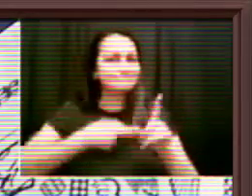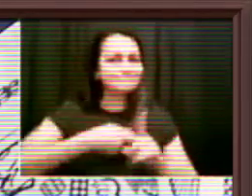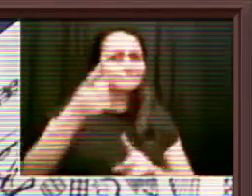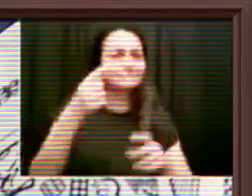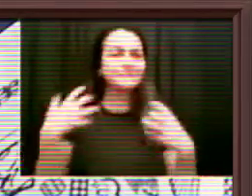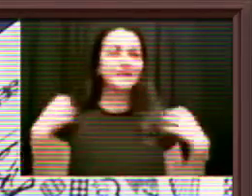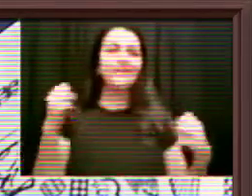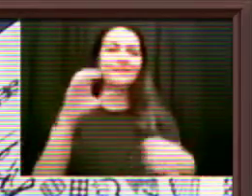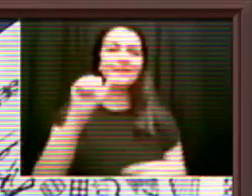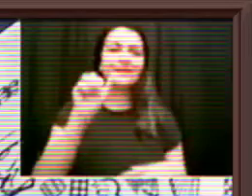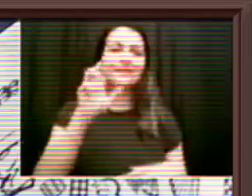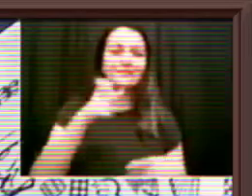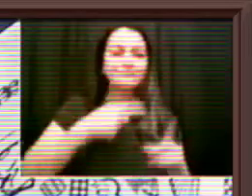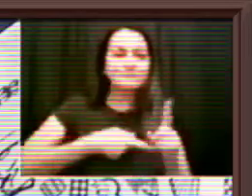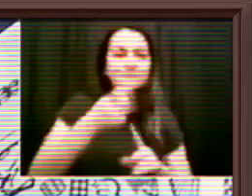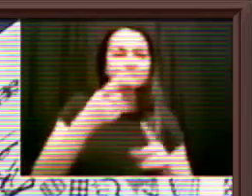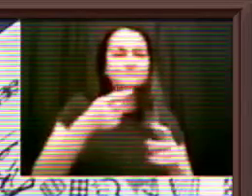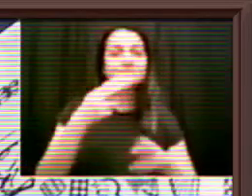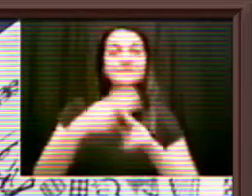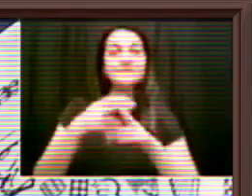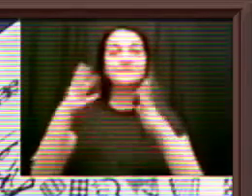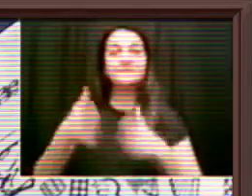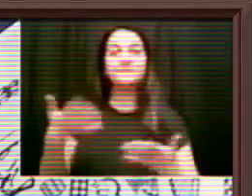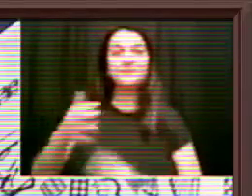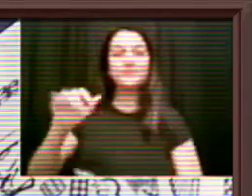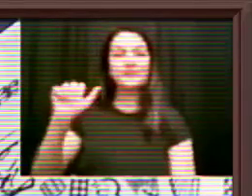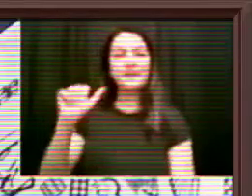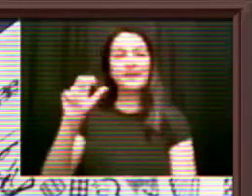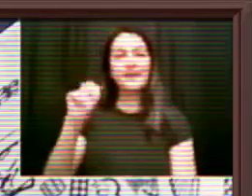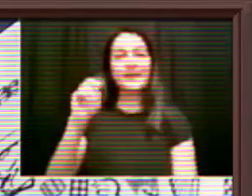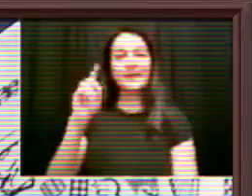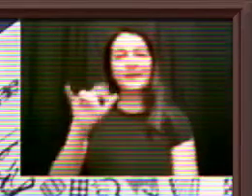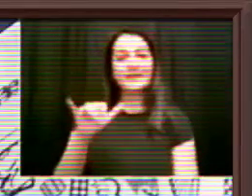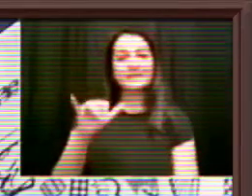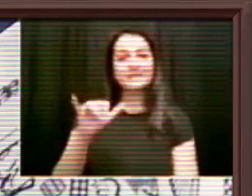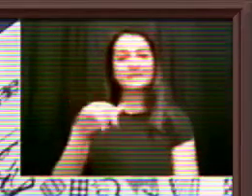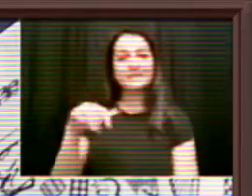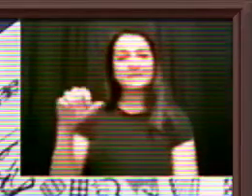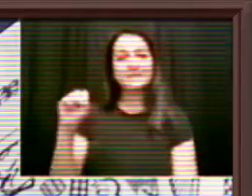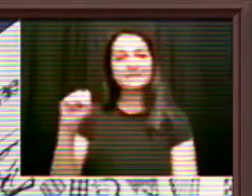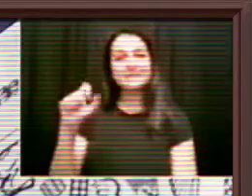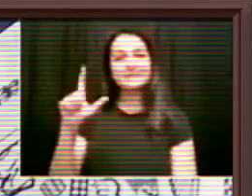they're completely or nowhere near, you know,